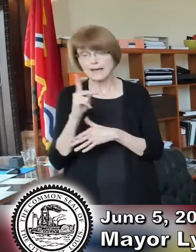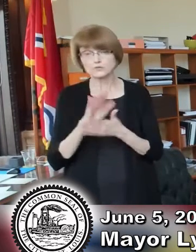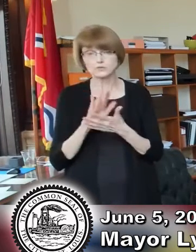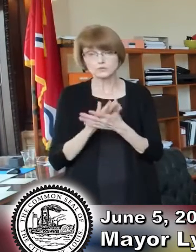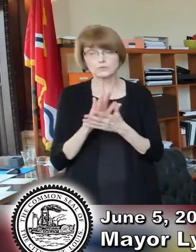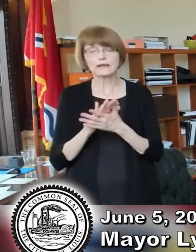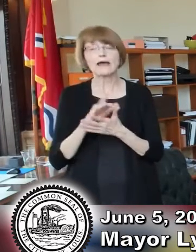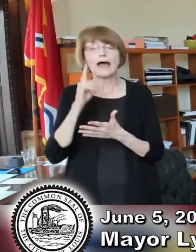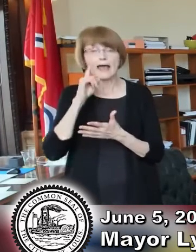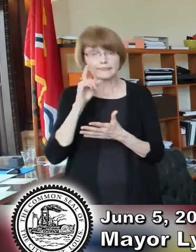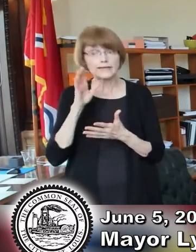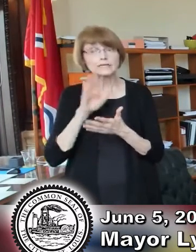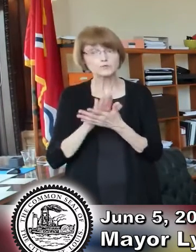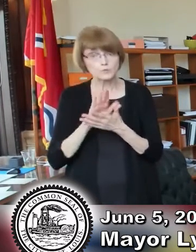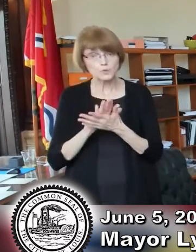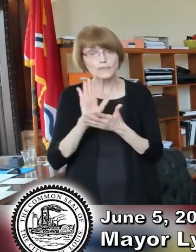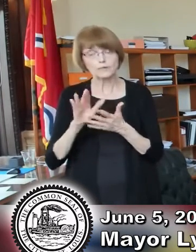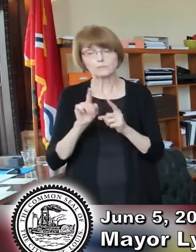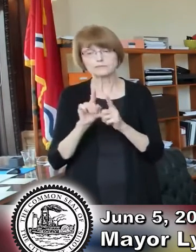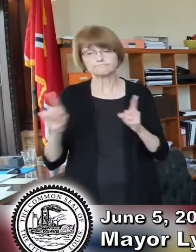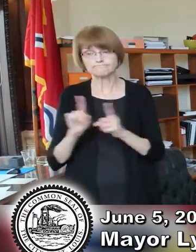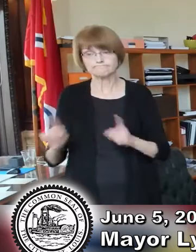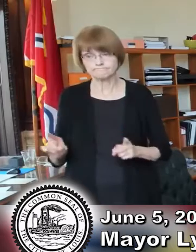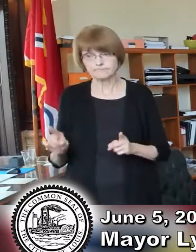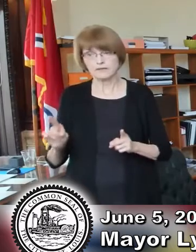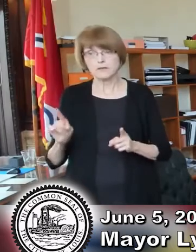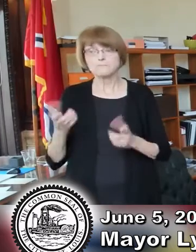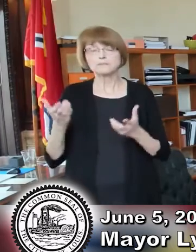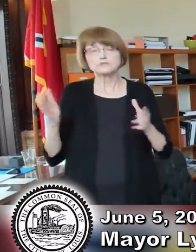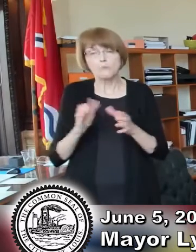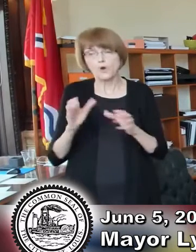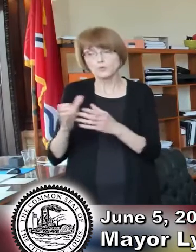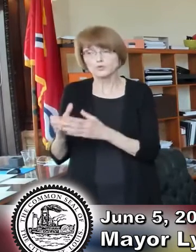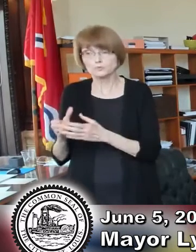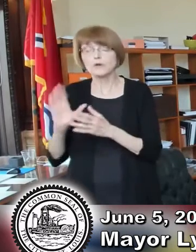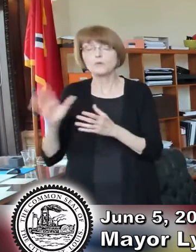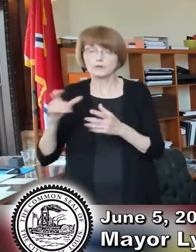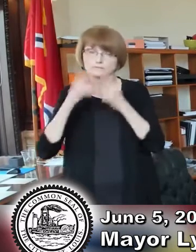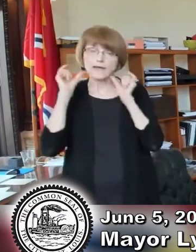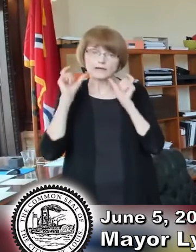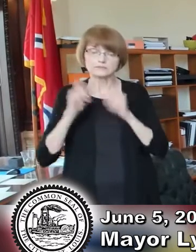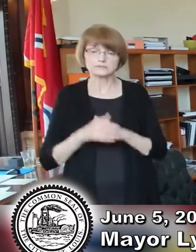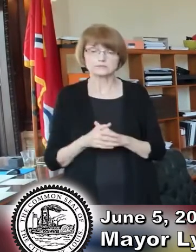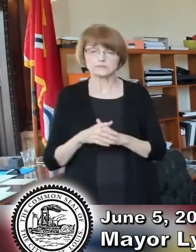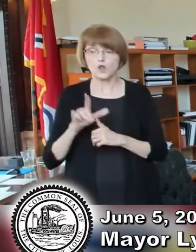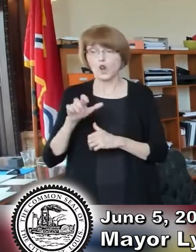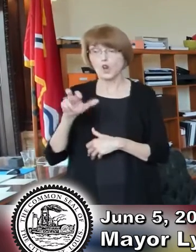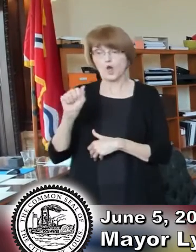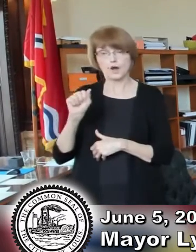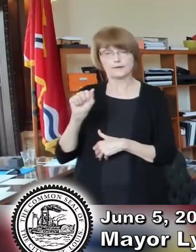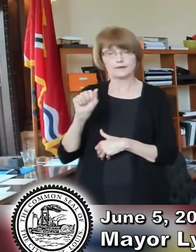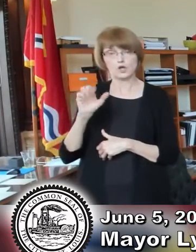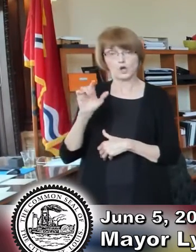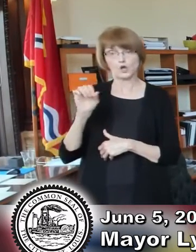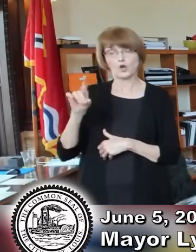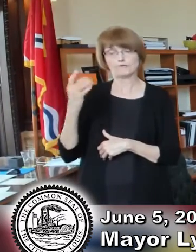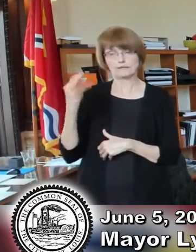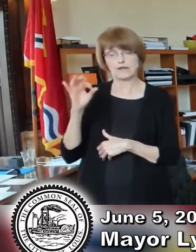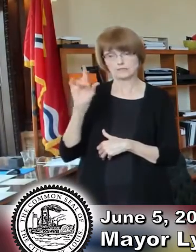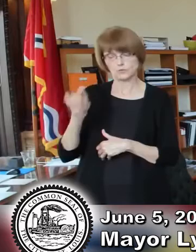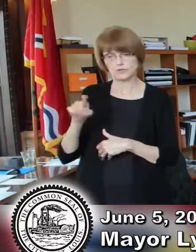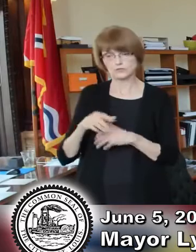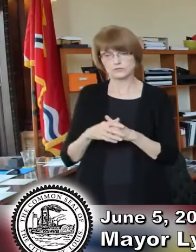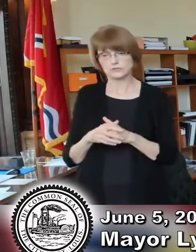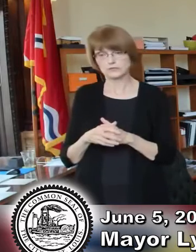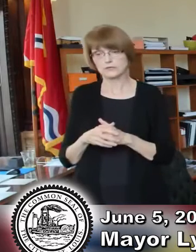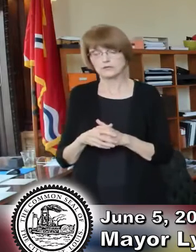wearing masks. They may be in smaller groups. Lauren's question on COVID-19, what are the parameters about going